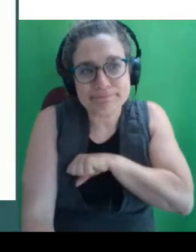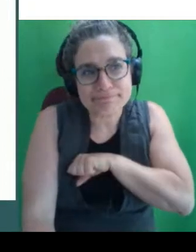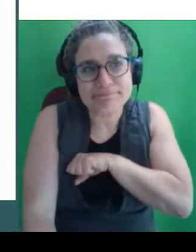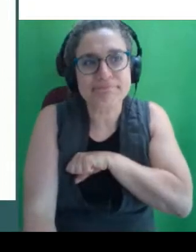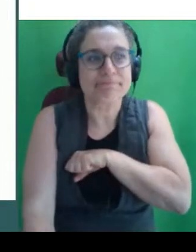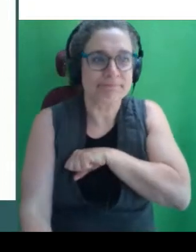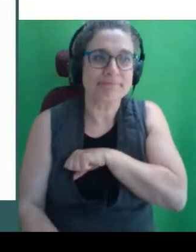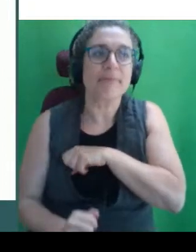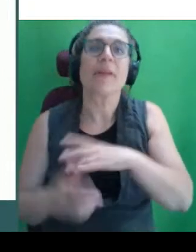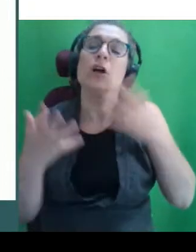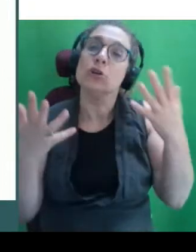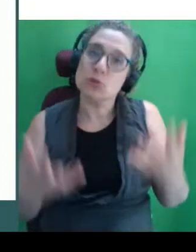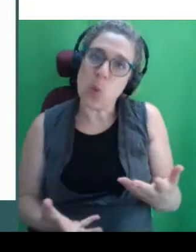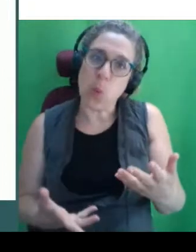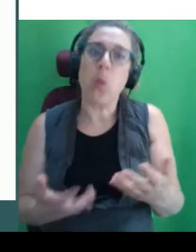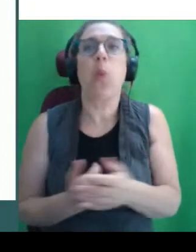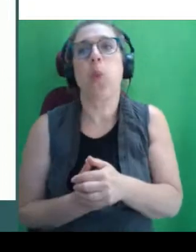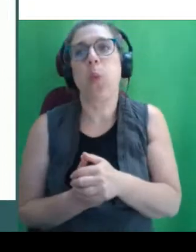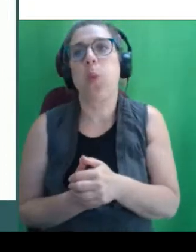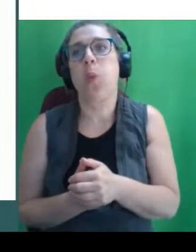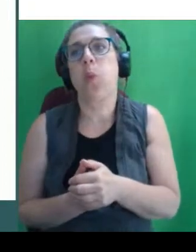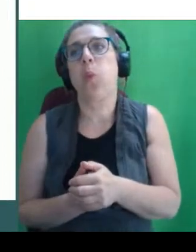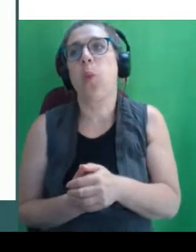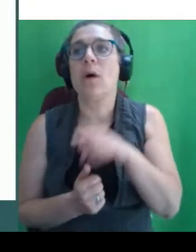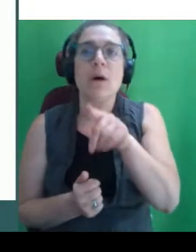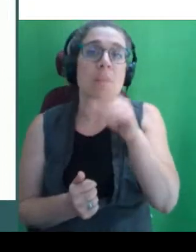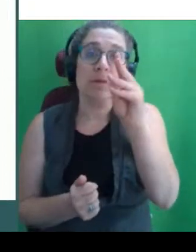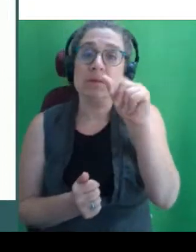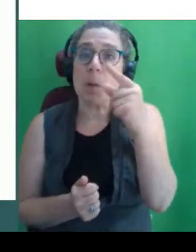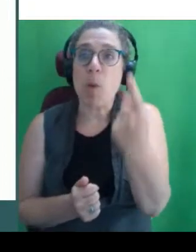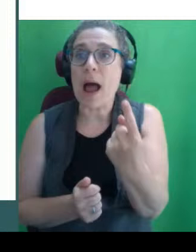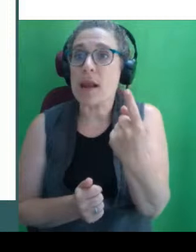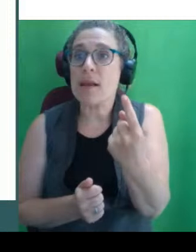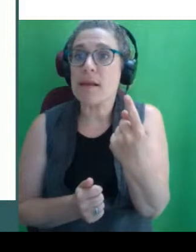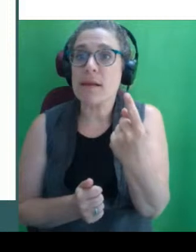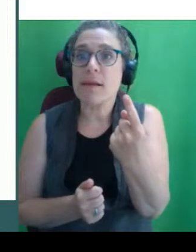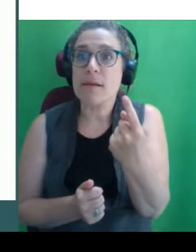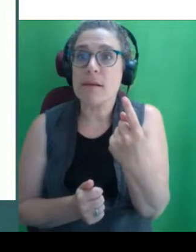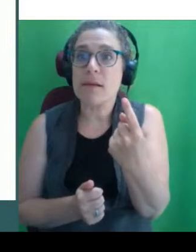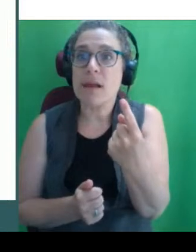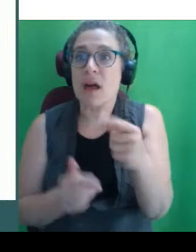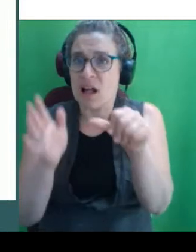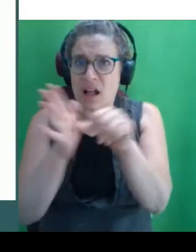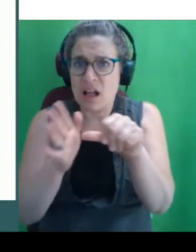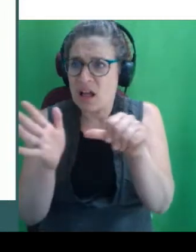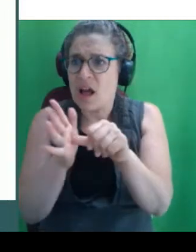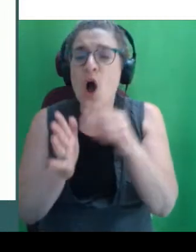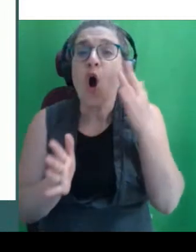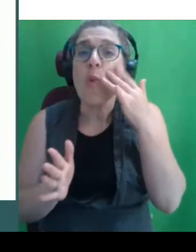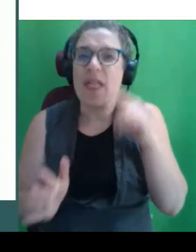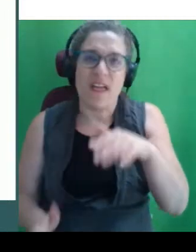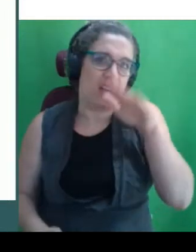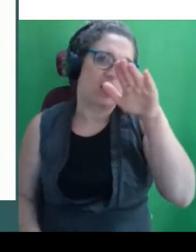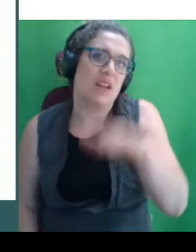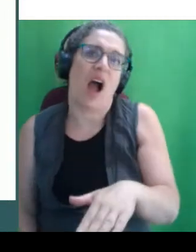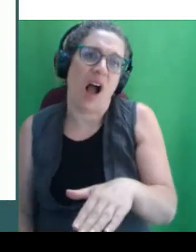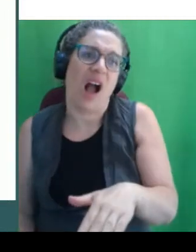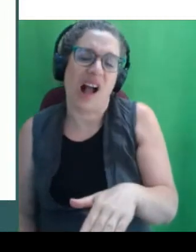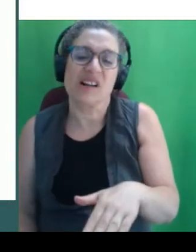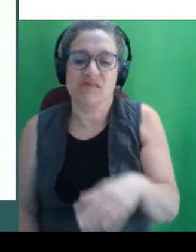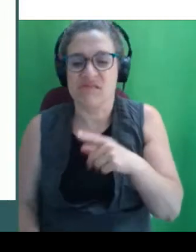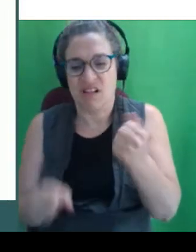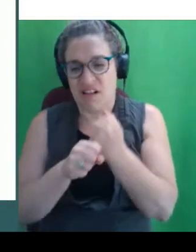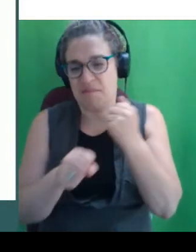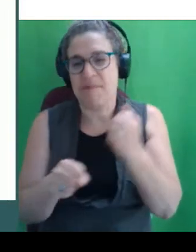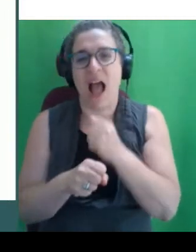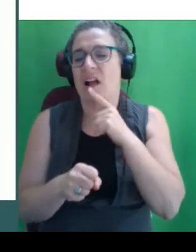if it's somebody who's had those type of problems from a young age, that's almost a deterrent not to have